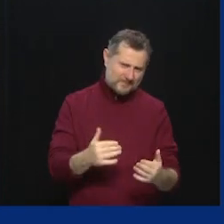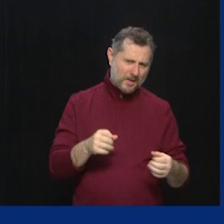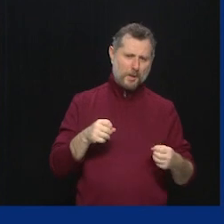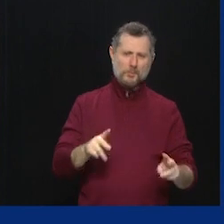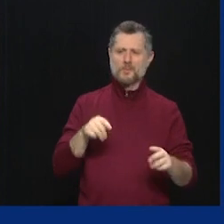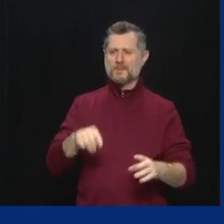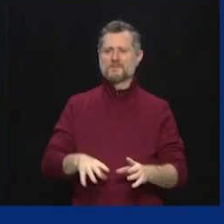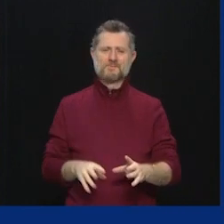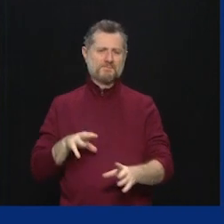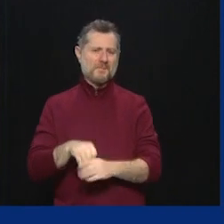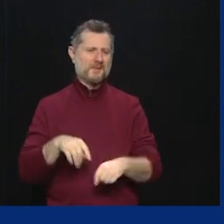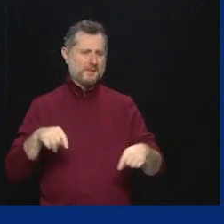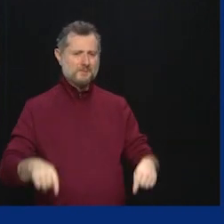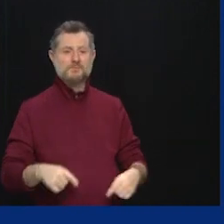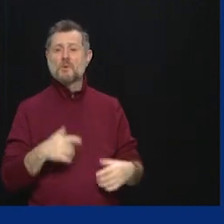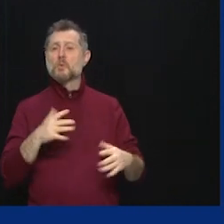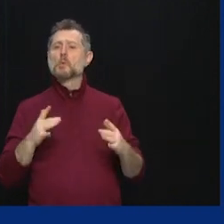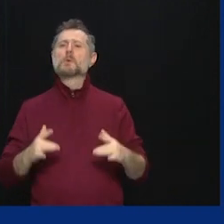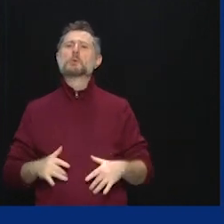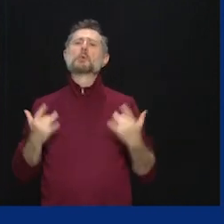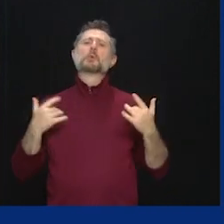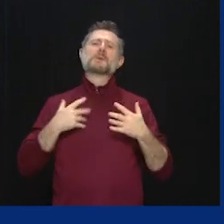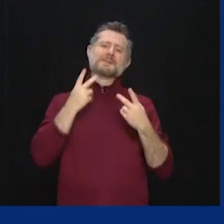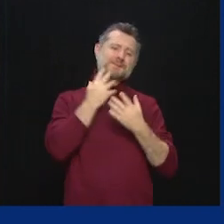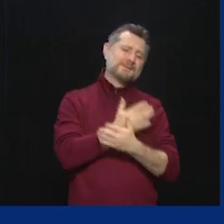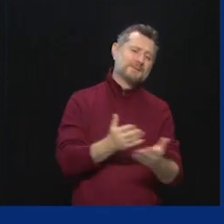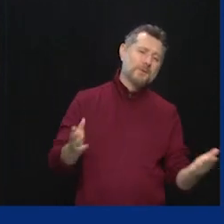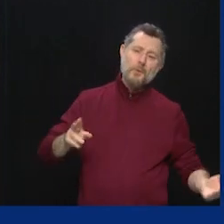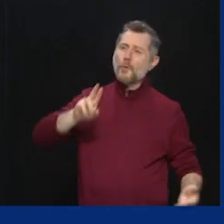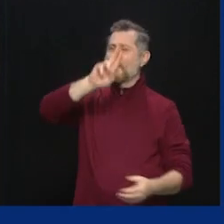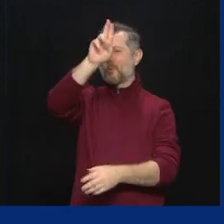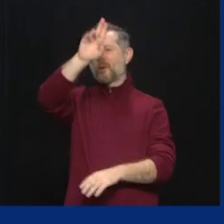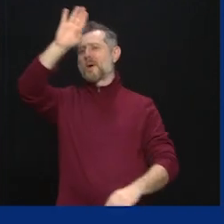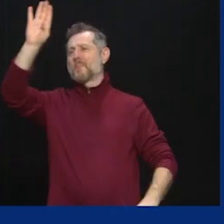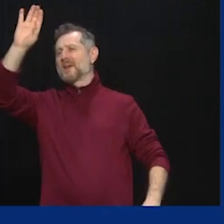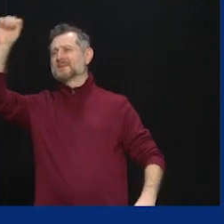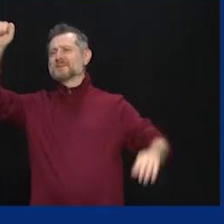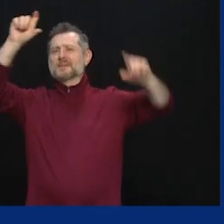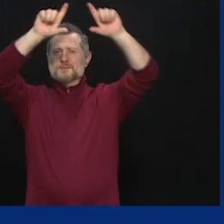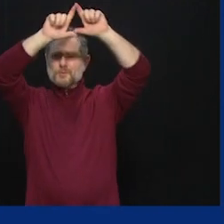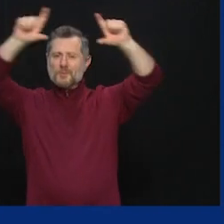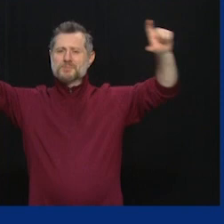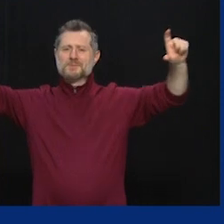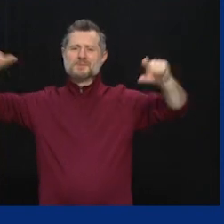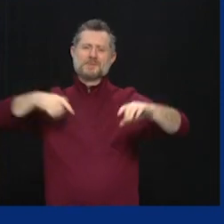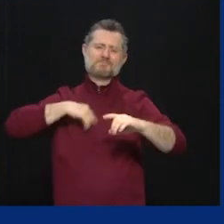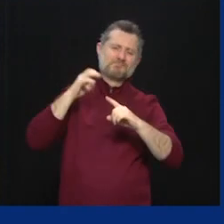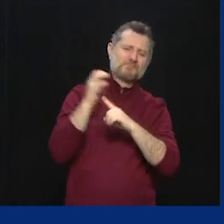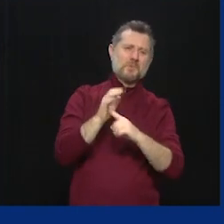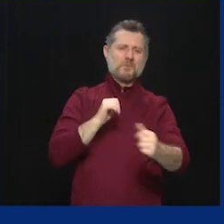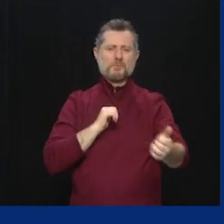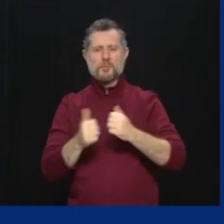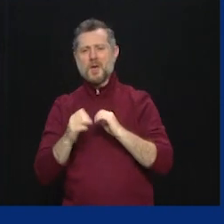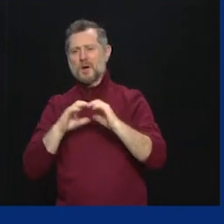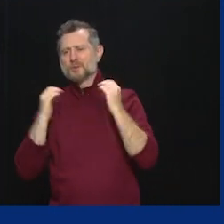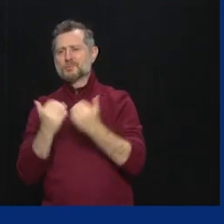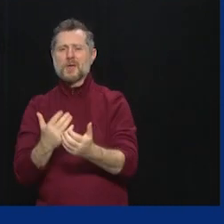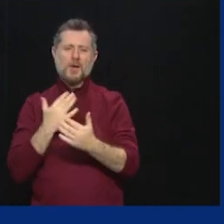UBS name on the world's premier sports and entertainment facility. So thank you again. Let's go